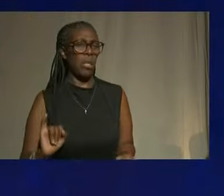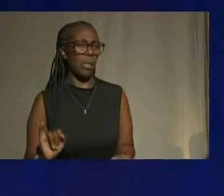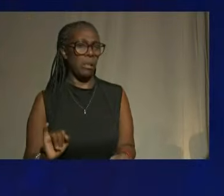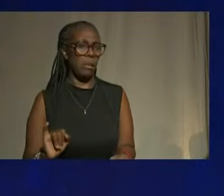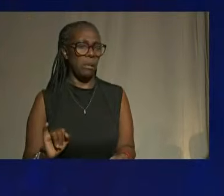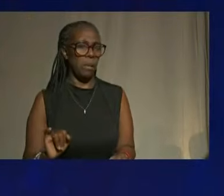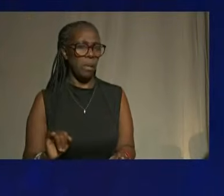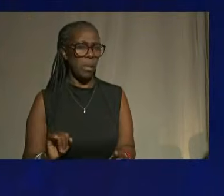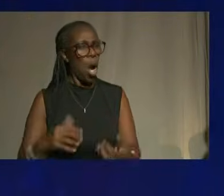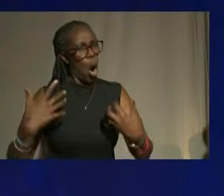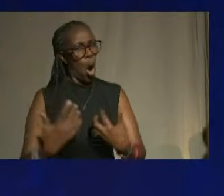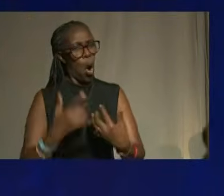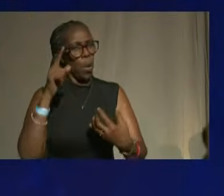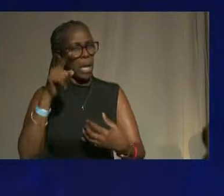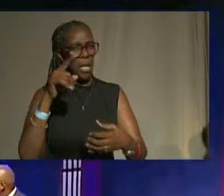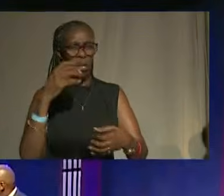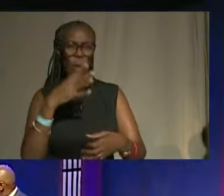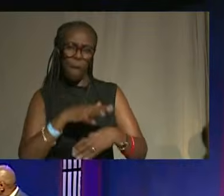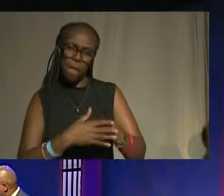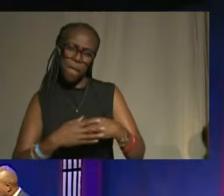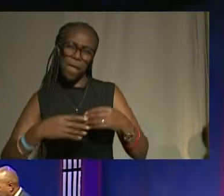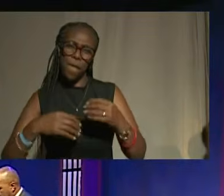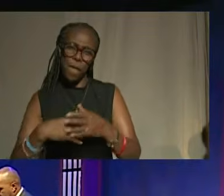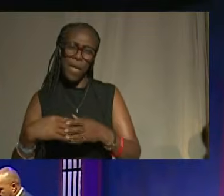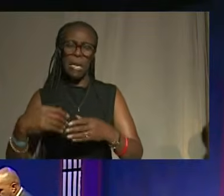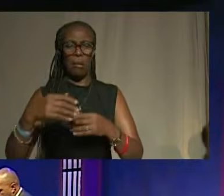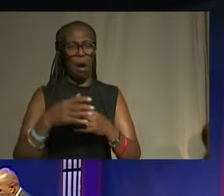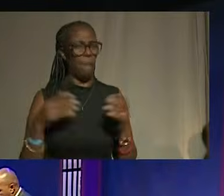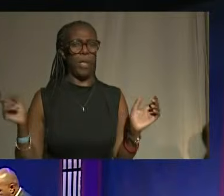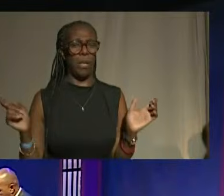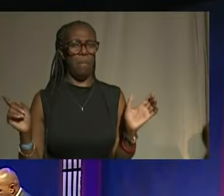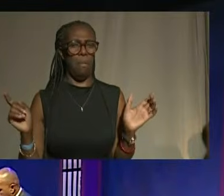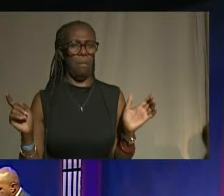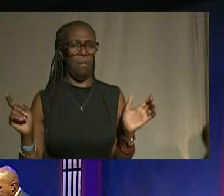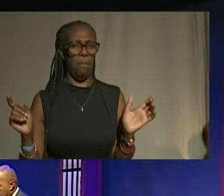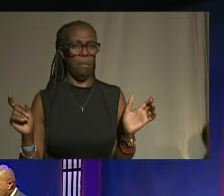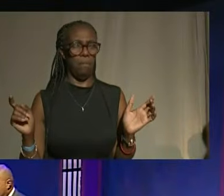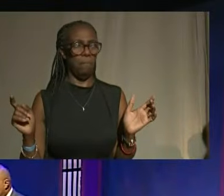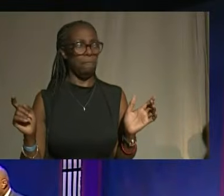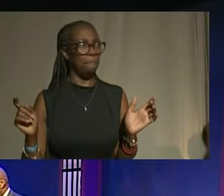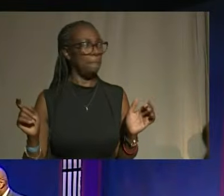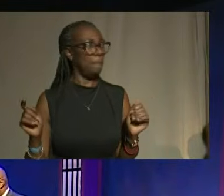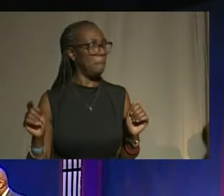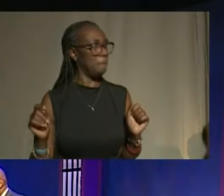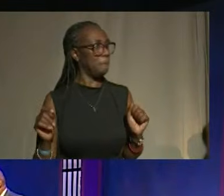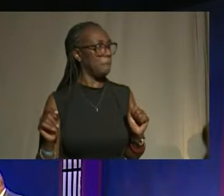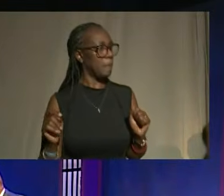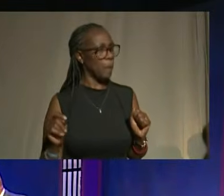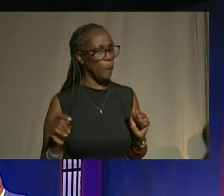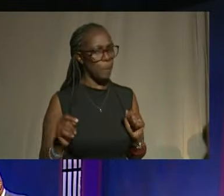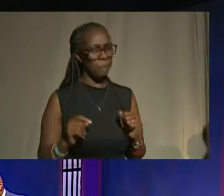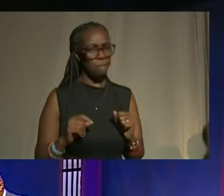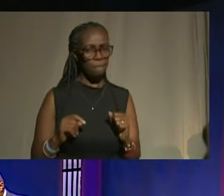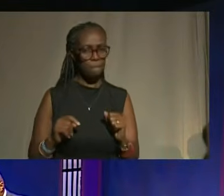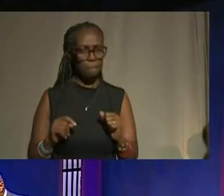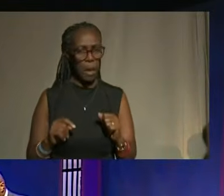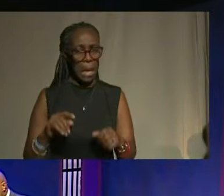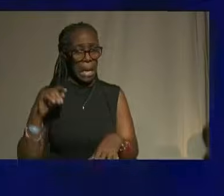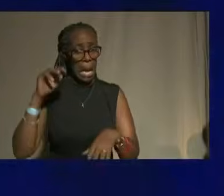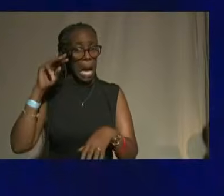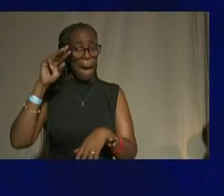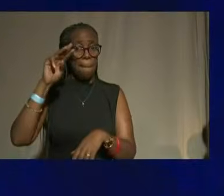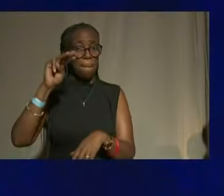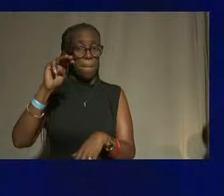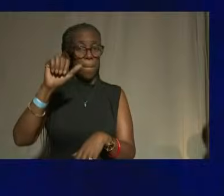How can you feel comfortable? There are currently no CT scan or MRI services available at Mandeville